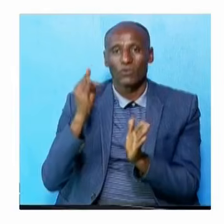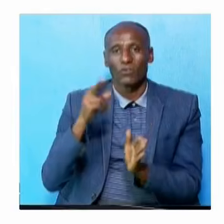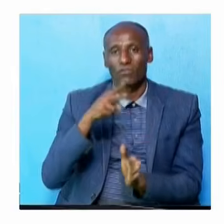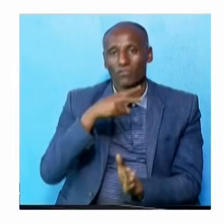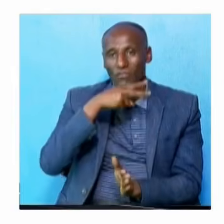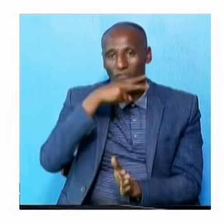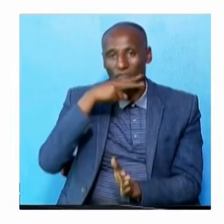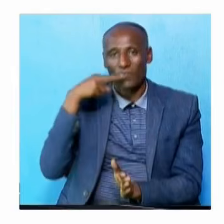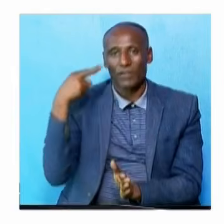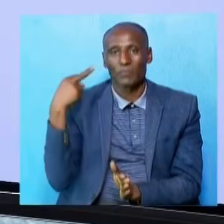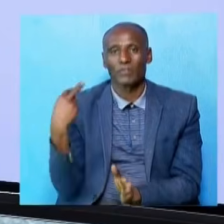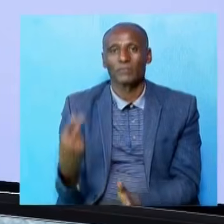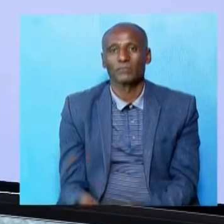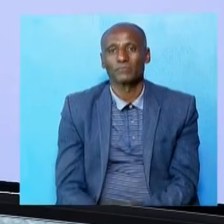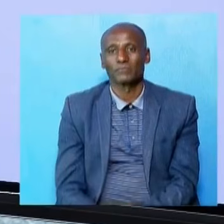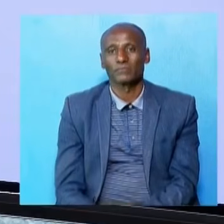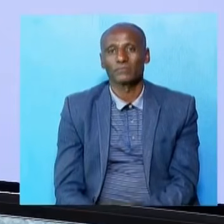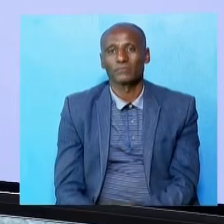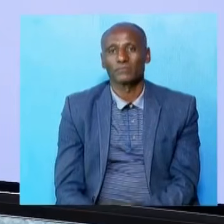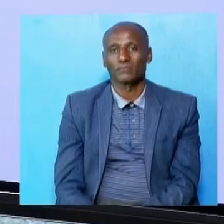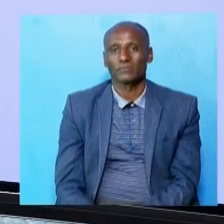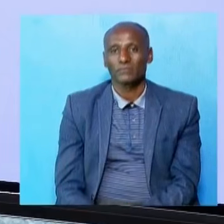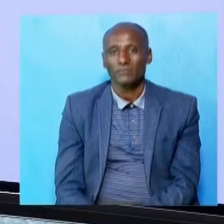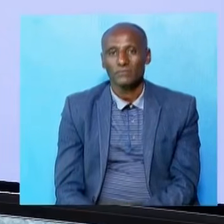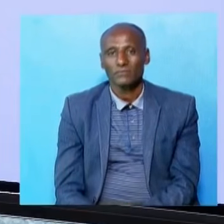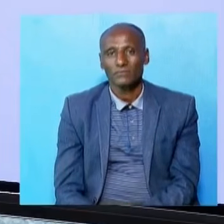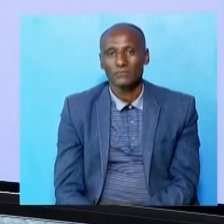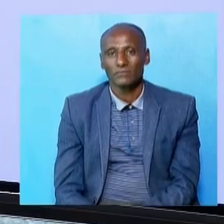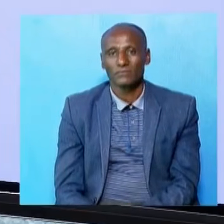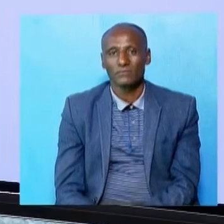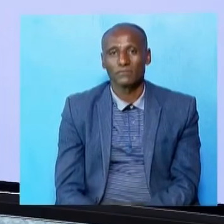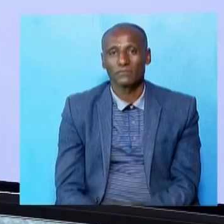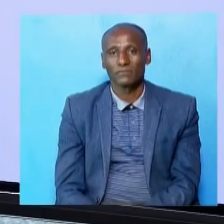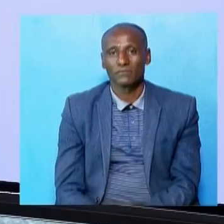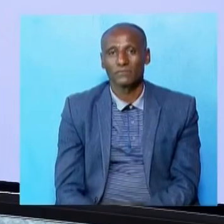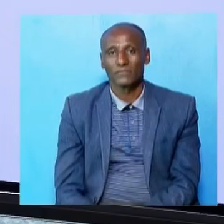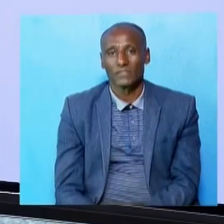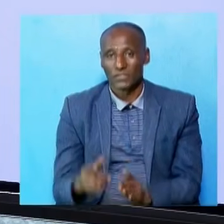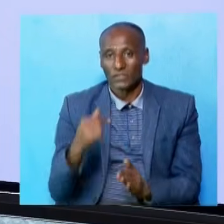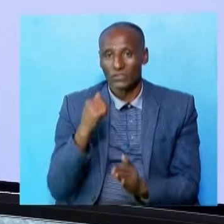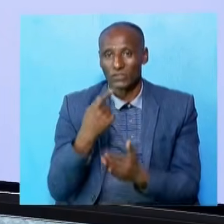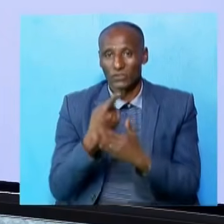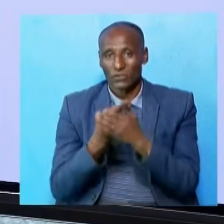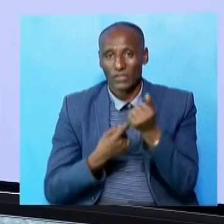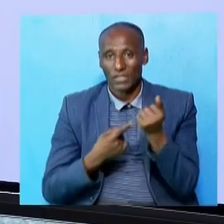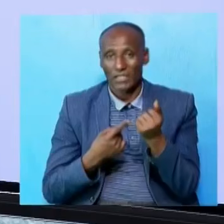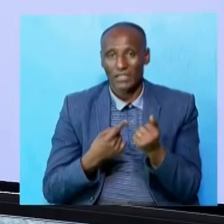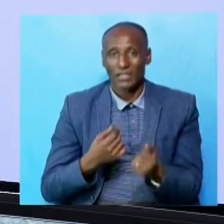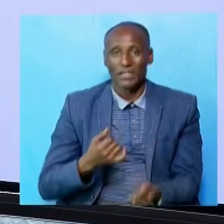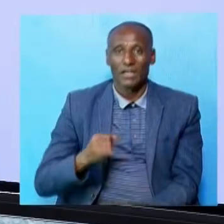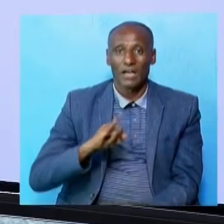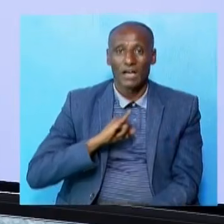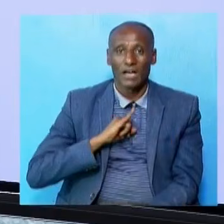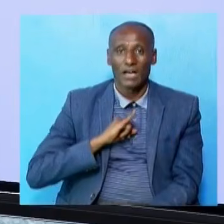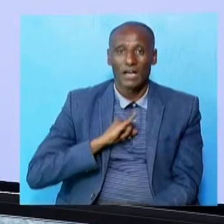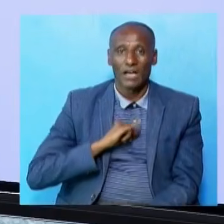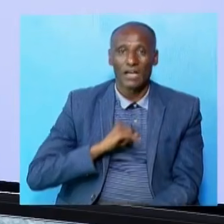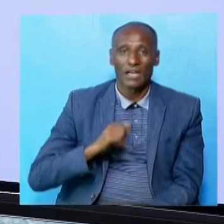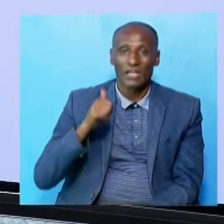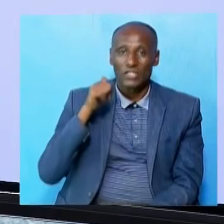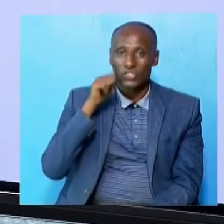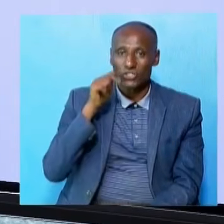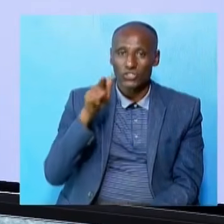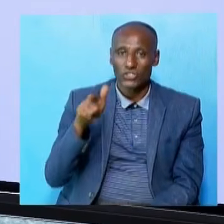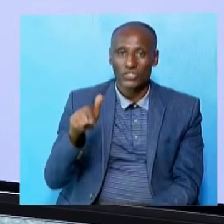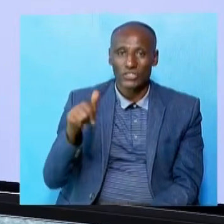verb. Okay? Look. By the way, it's not only I, she, he, it. Even when you are using